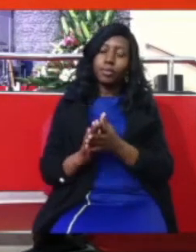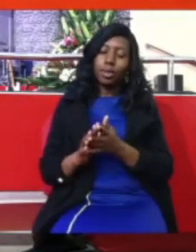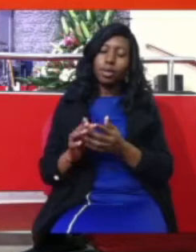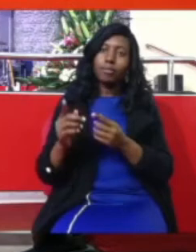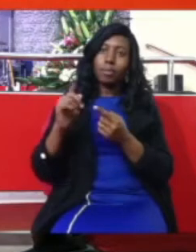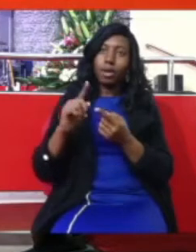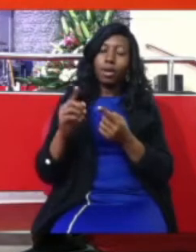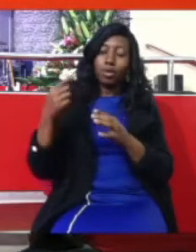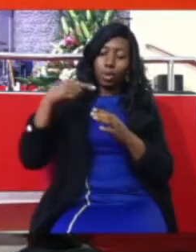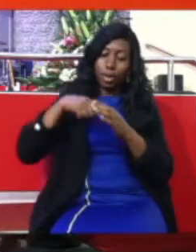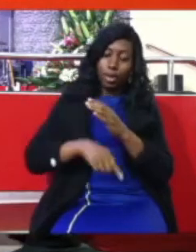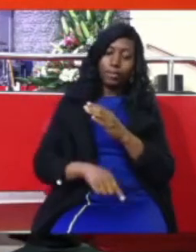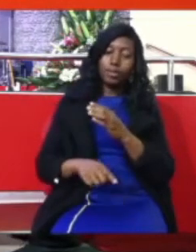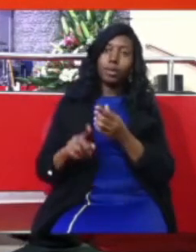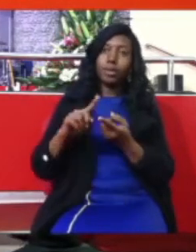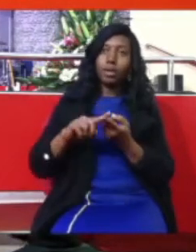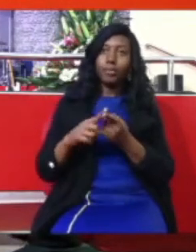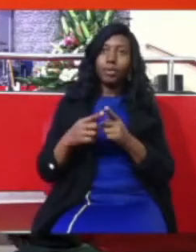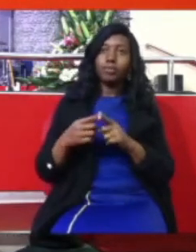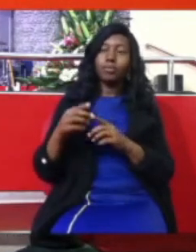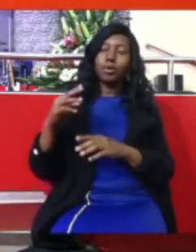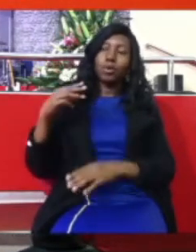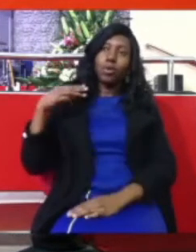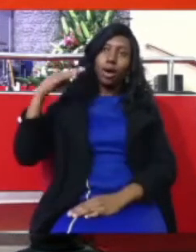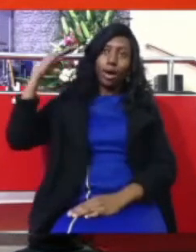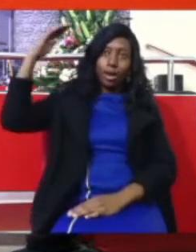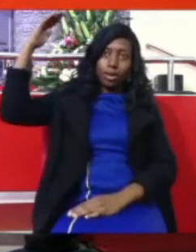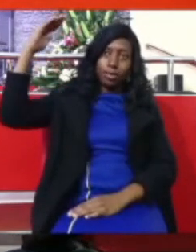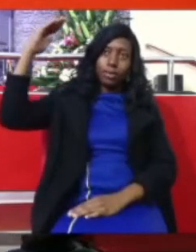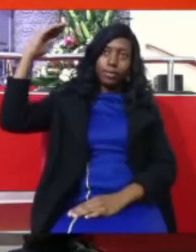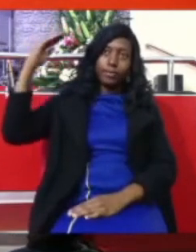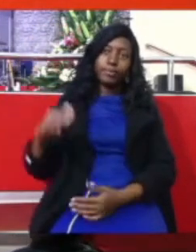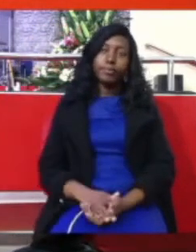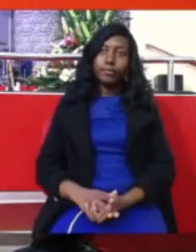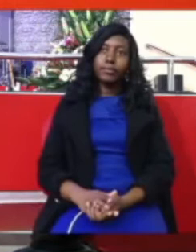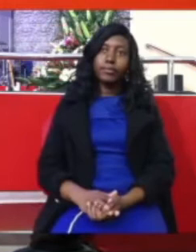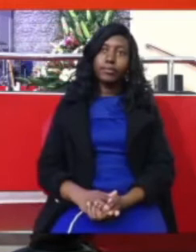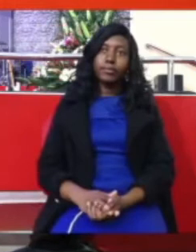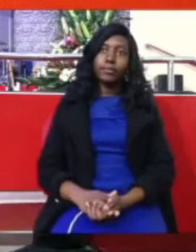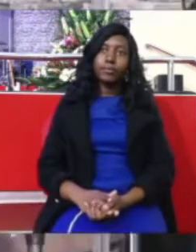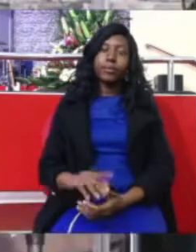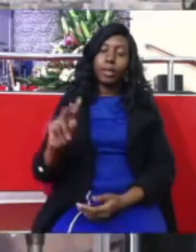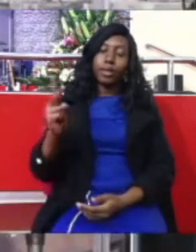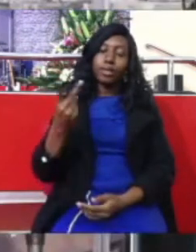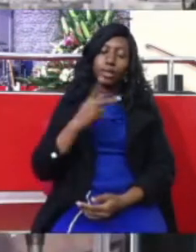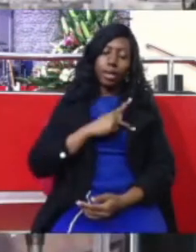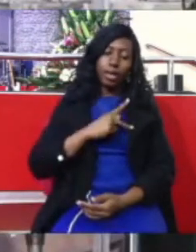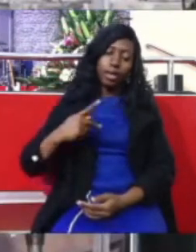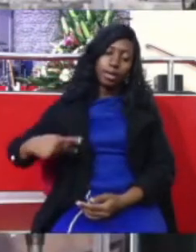Your depth will determine your height. In 2 Kings chapter 19, verse